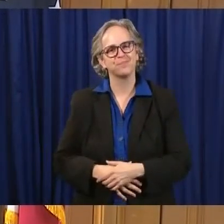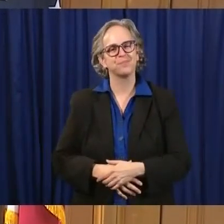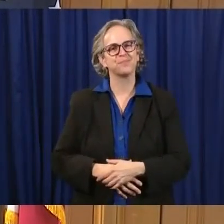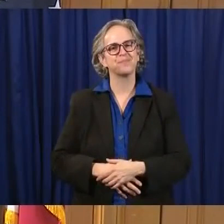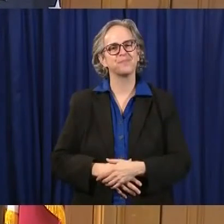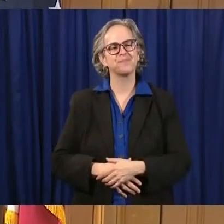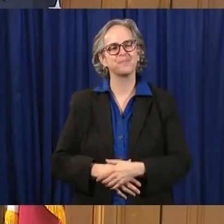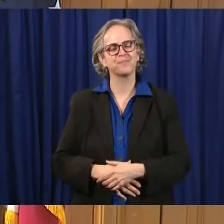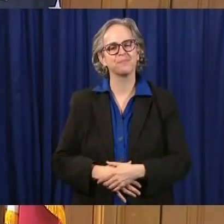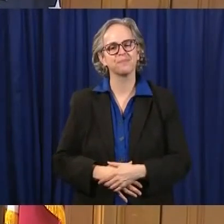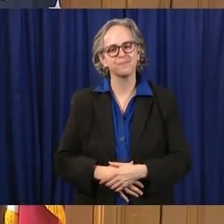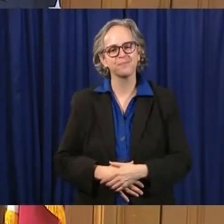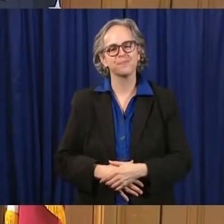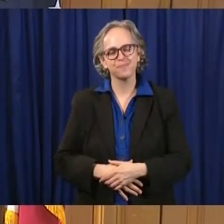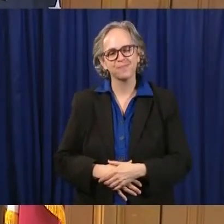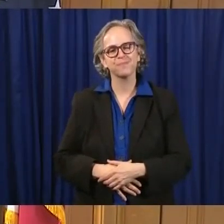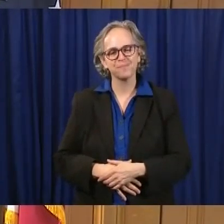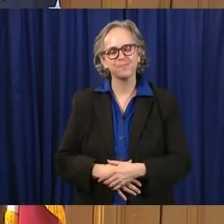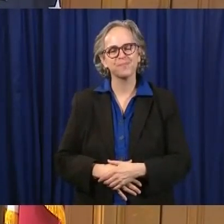give a little